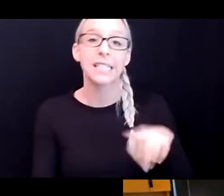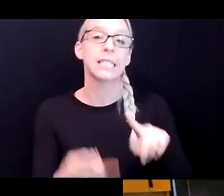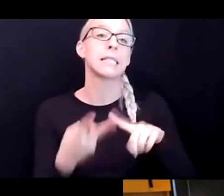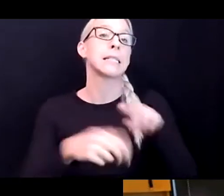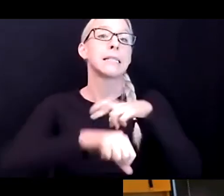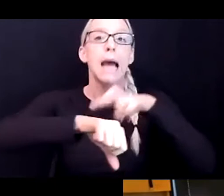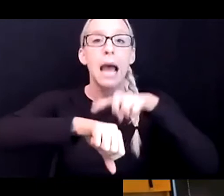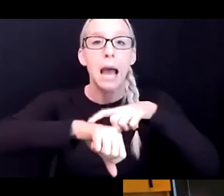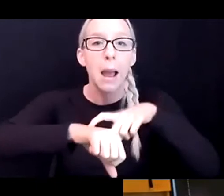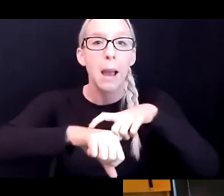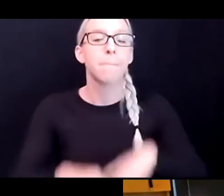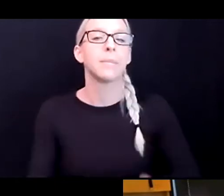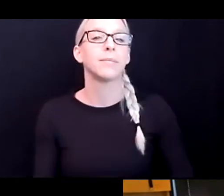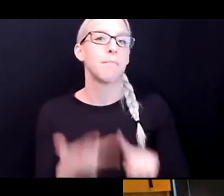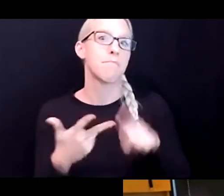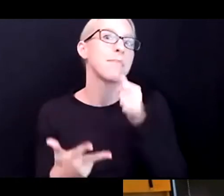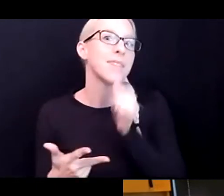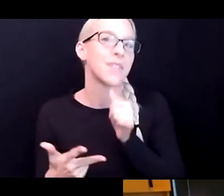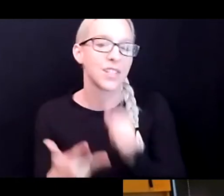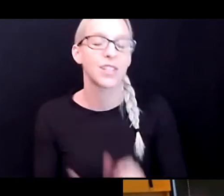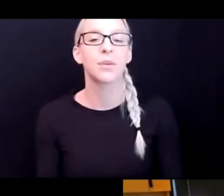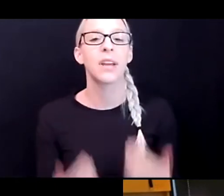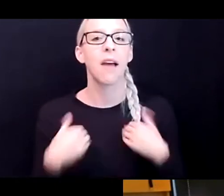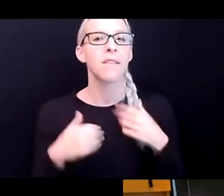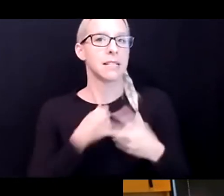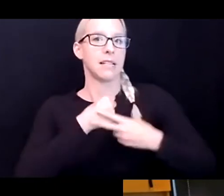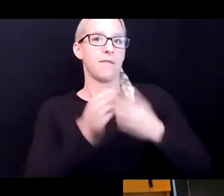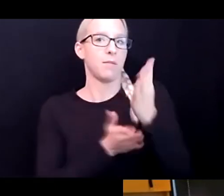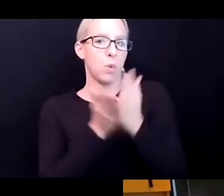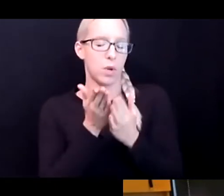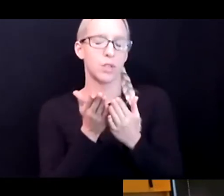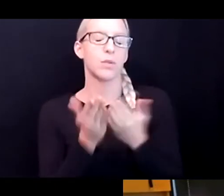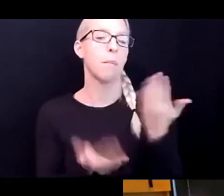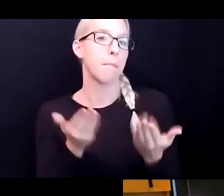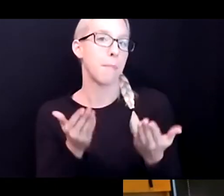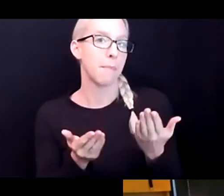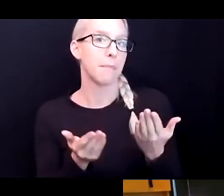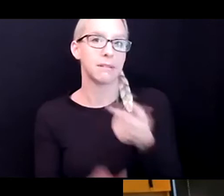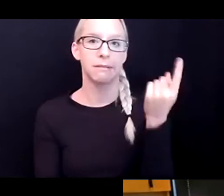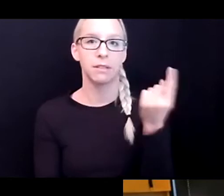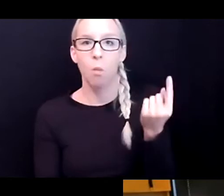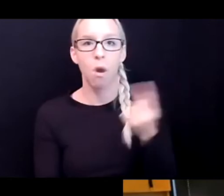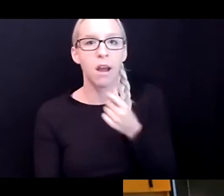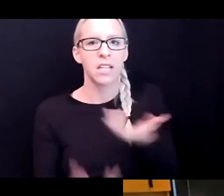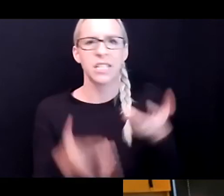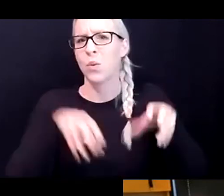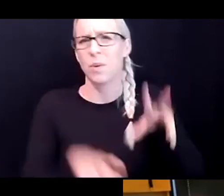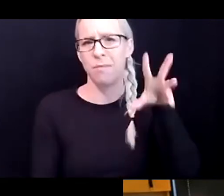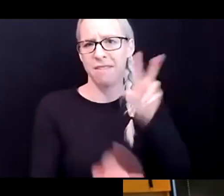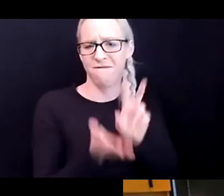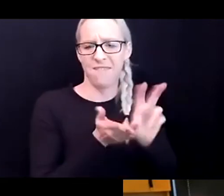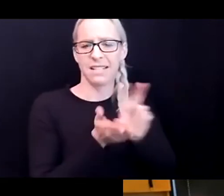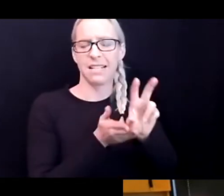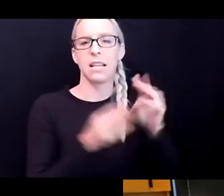then we have the FDIC savings portion. So people that, don't want to be invested in the market, those are option as well. And then we